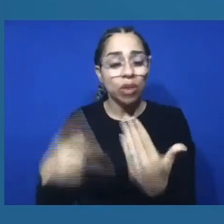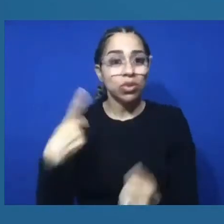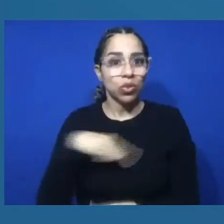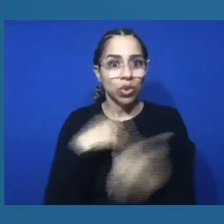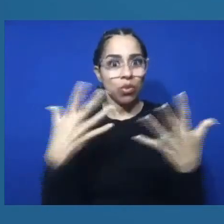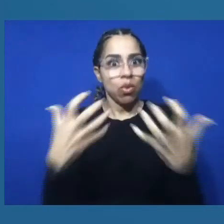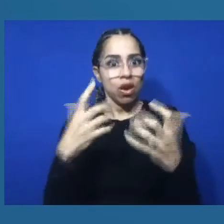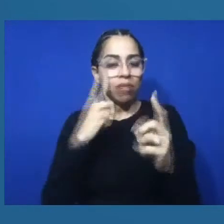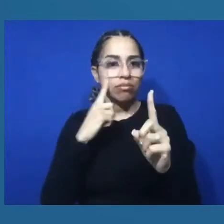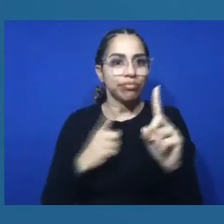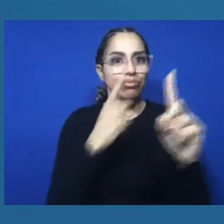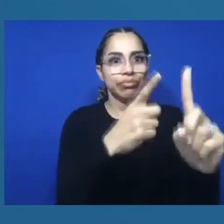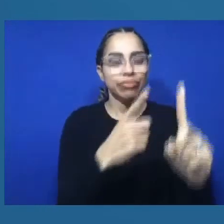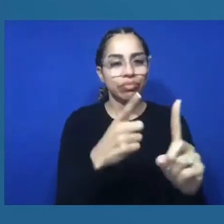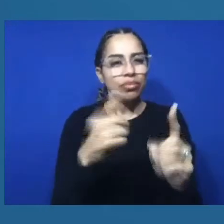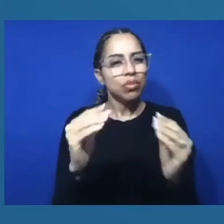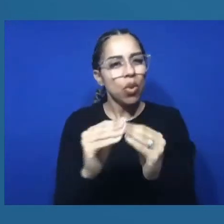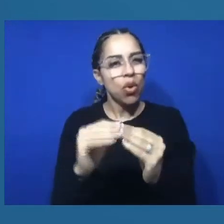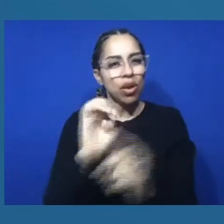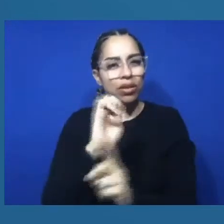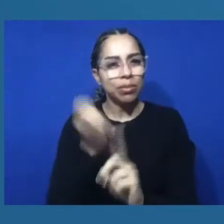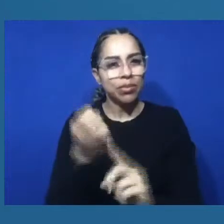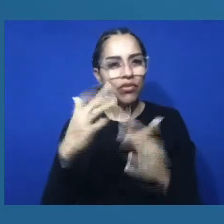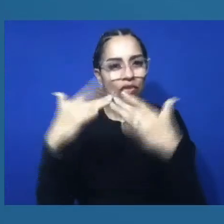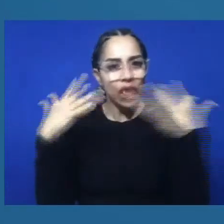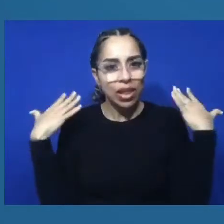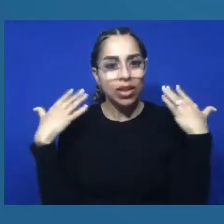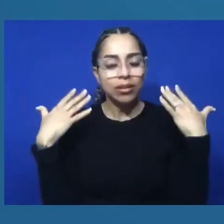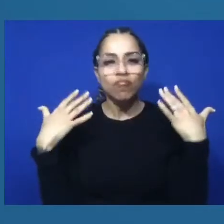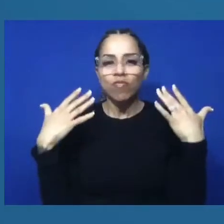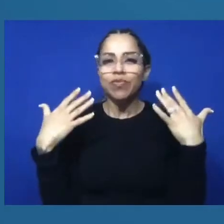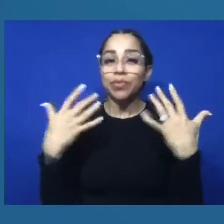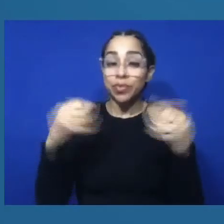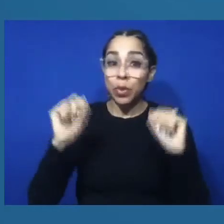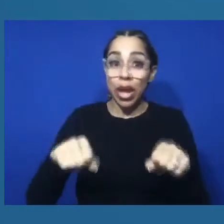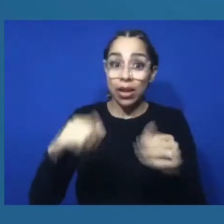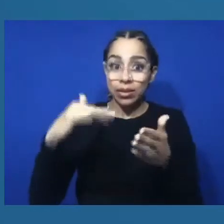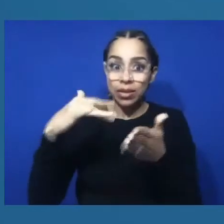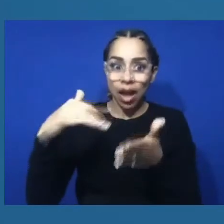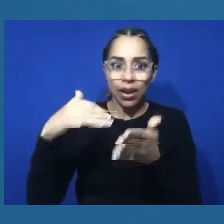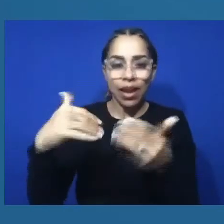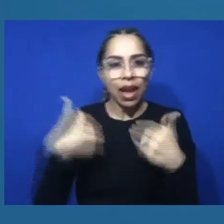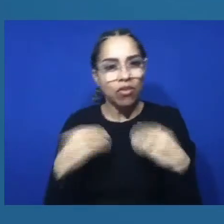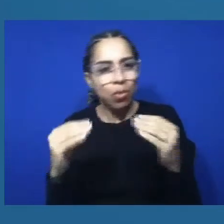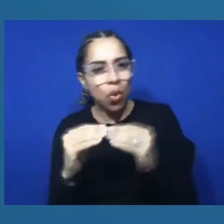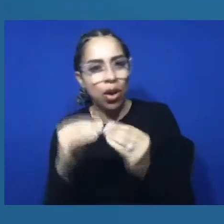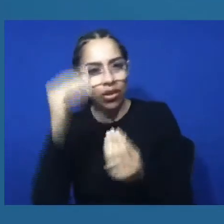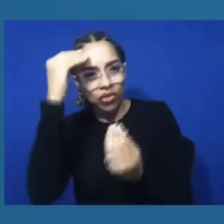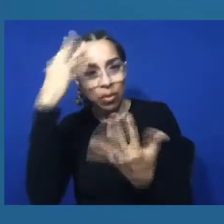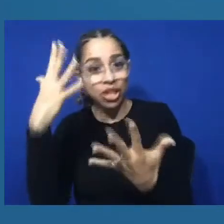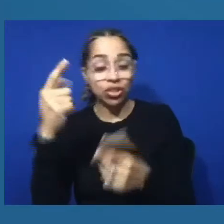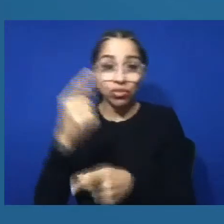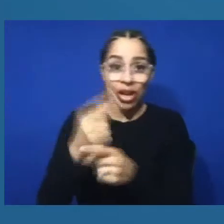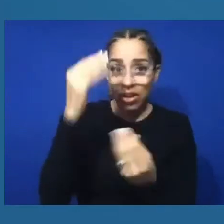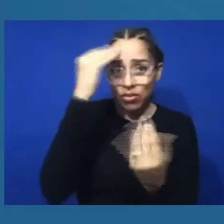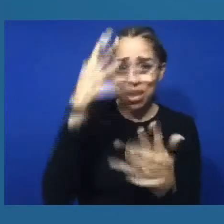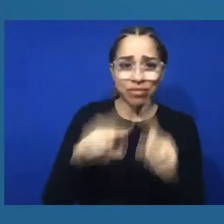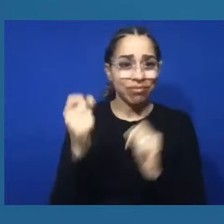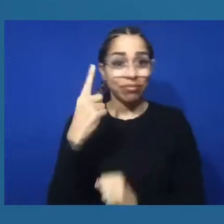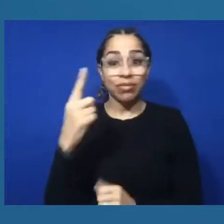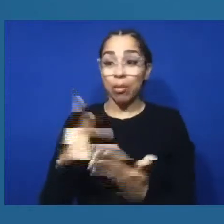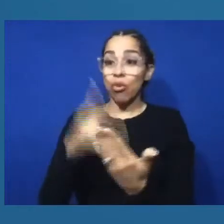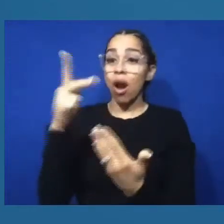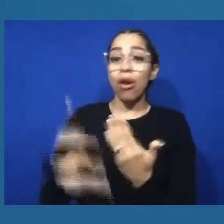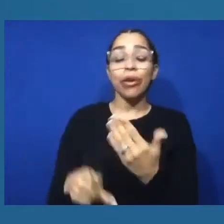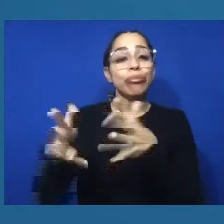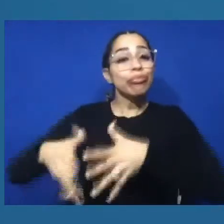the future of our state. So this simply says we can study here, we'll get the right information, we'll get it right, but I'm not letting these projects go unfunded. I think